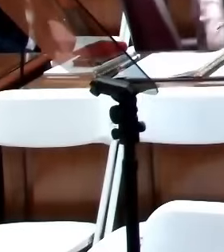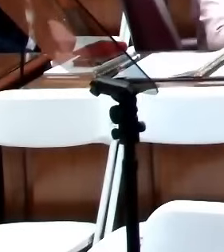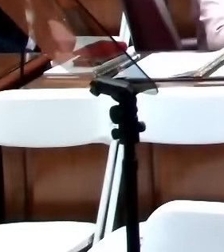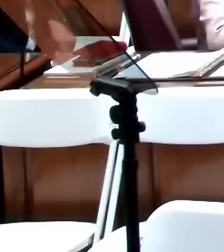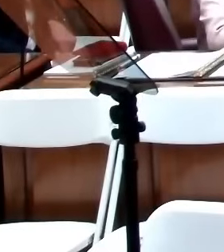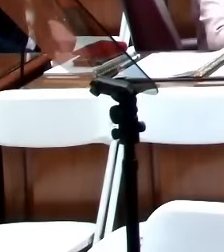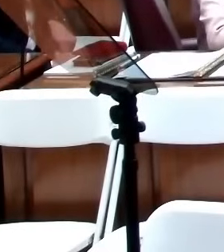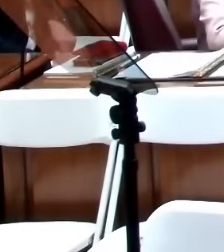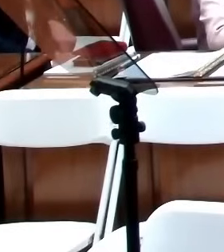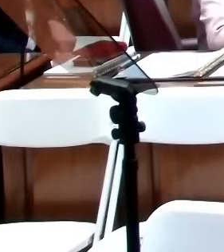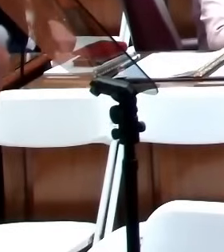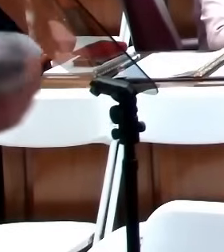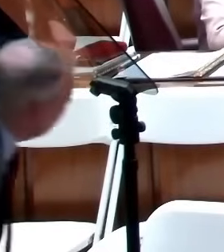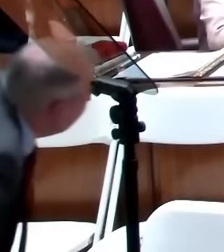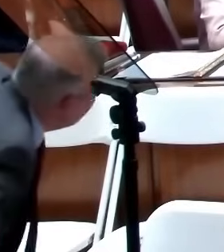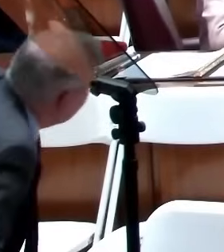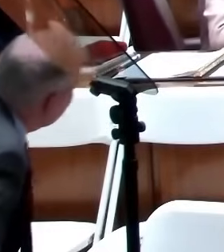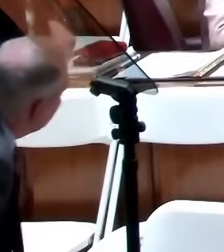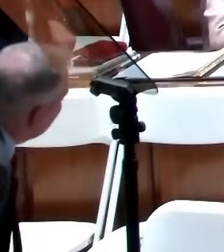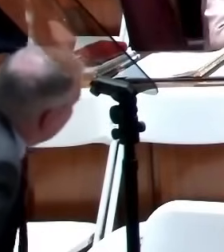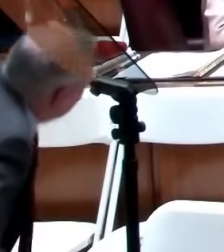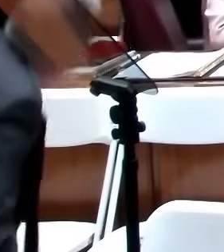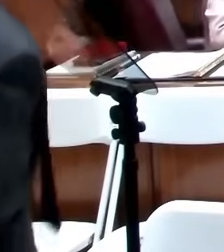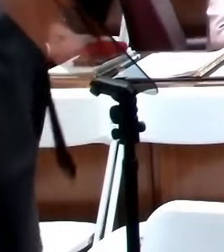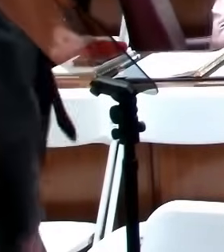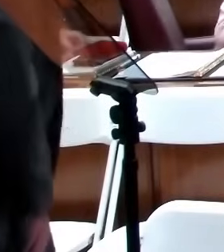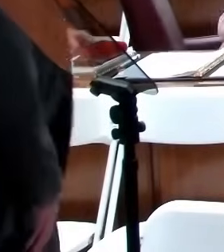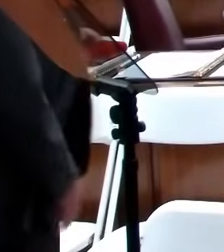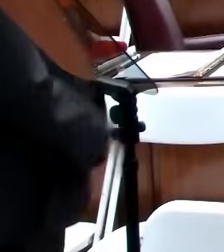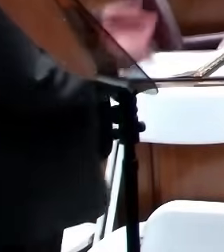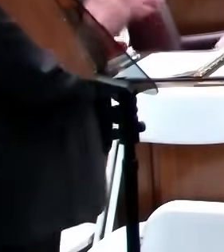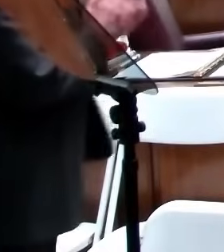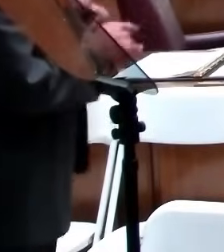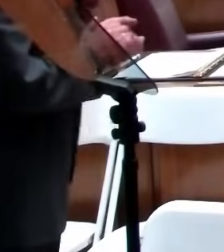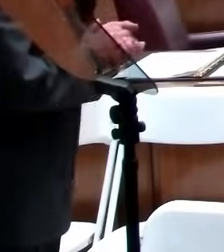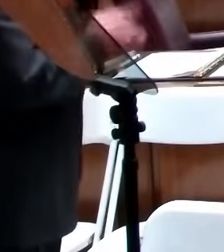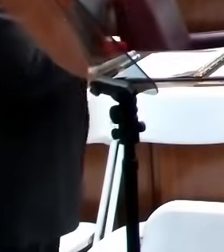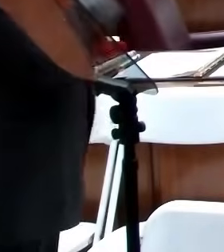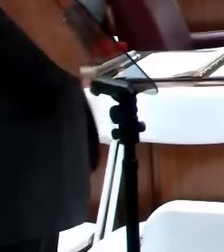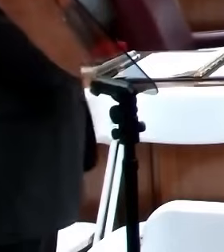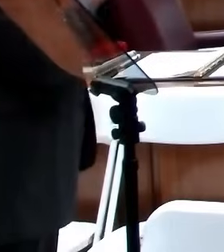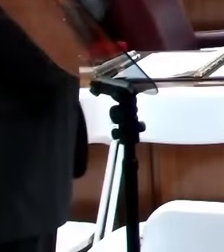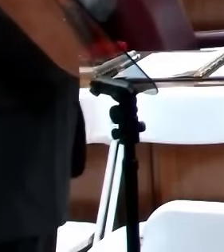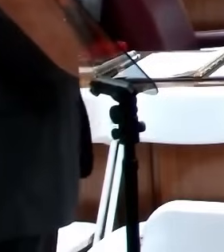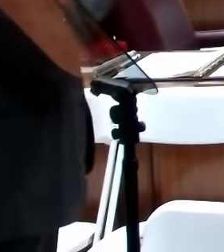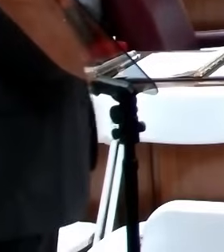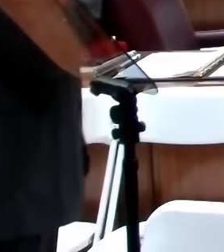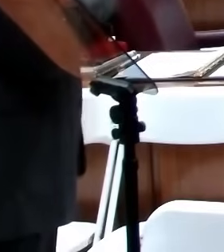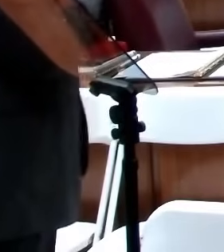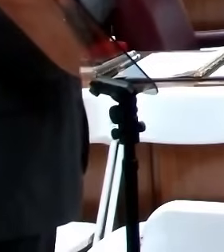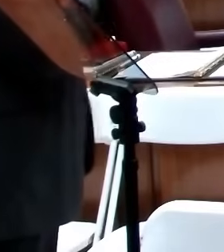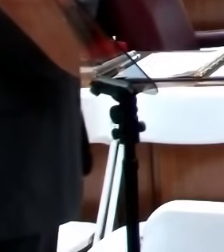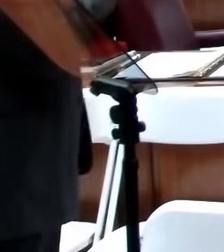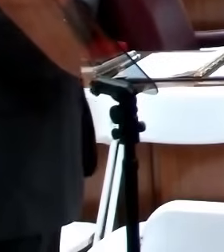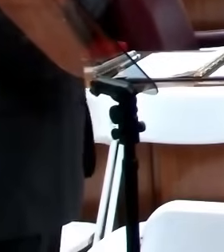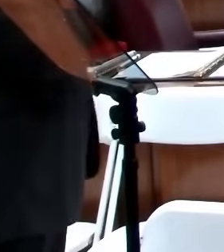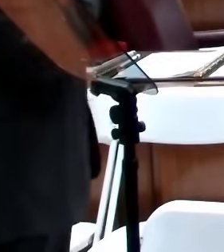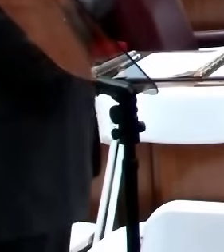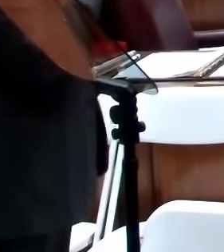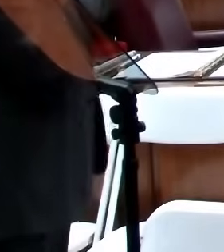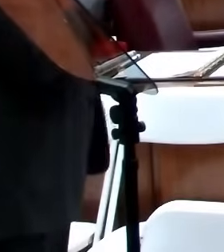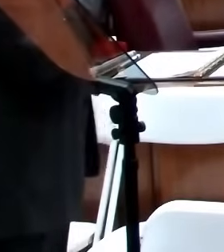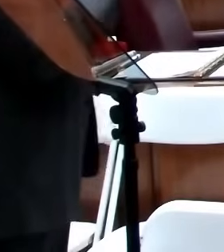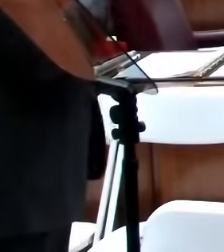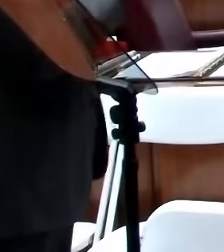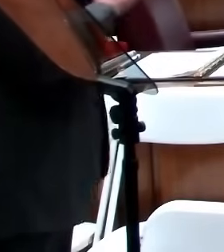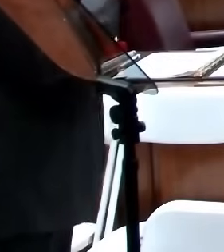Good afternoon. Welcome to our House colleagues. We are joined now by Speaker Schwarzkopf,